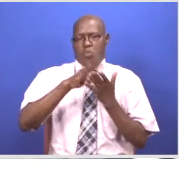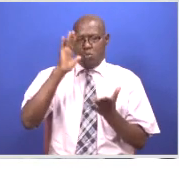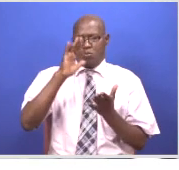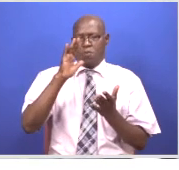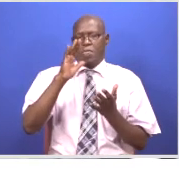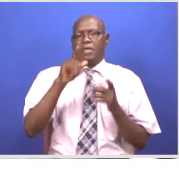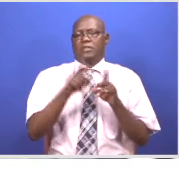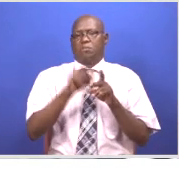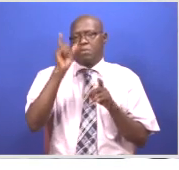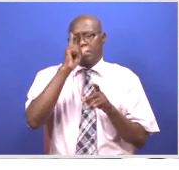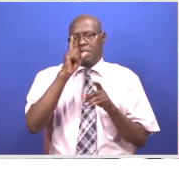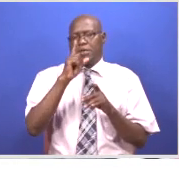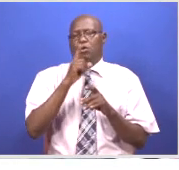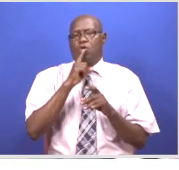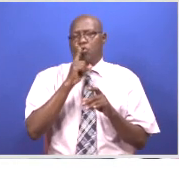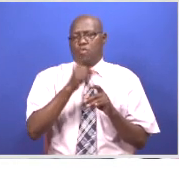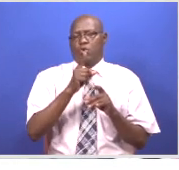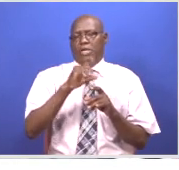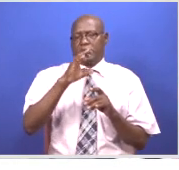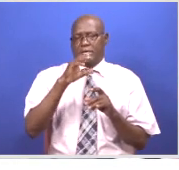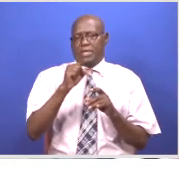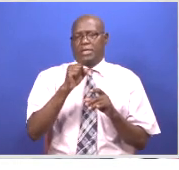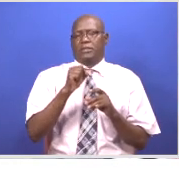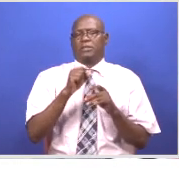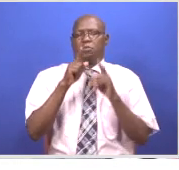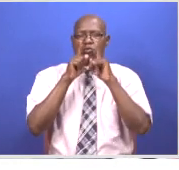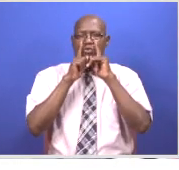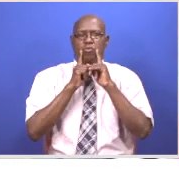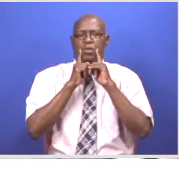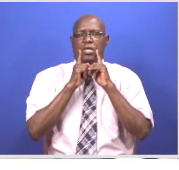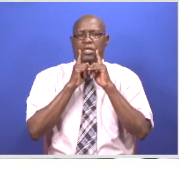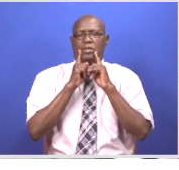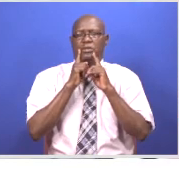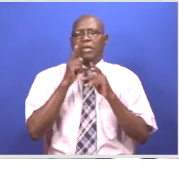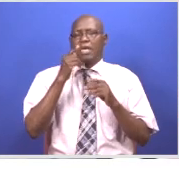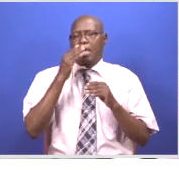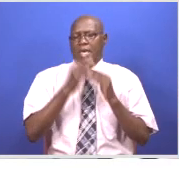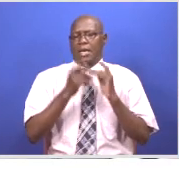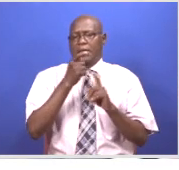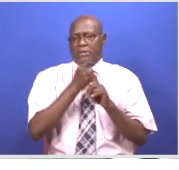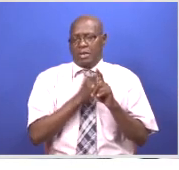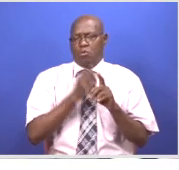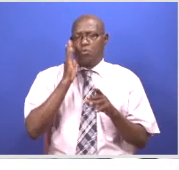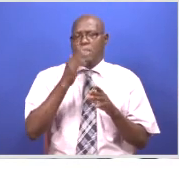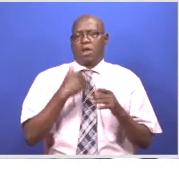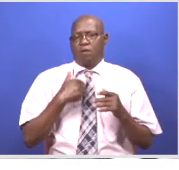instructed the CS Mukomen that at the end of our term, we shall have